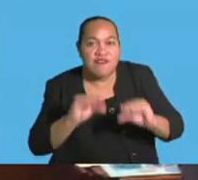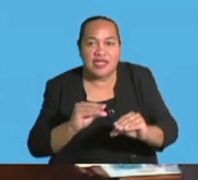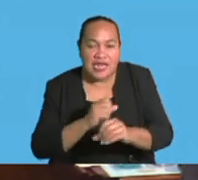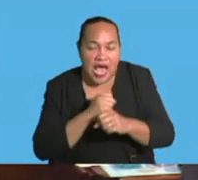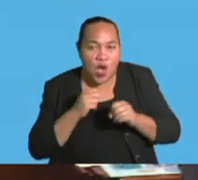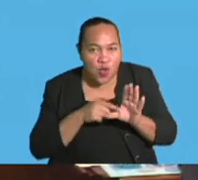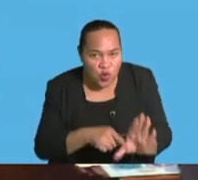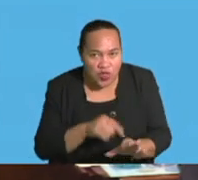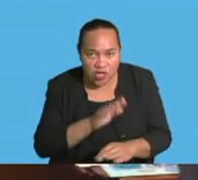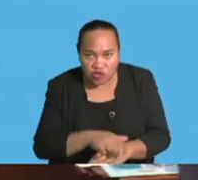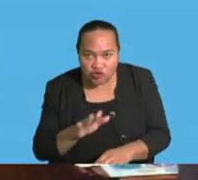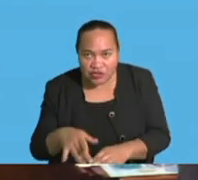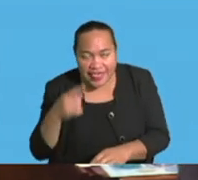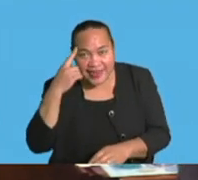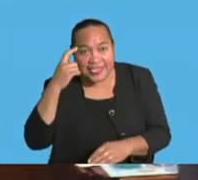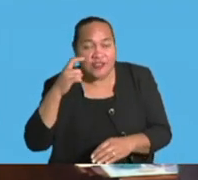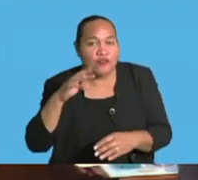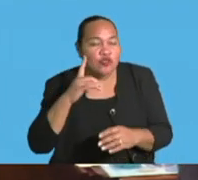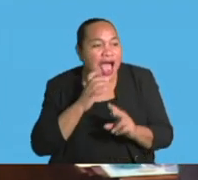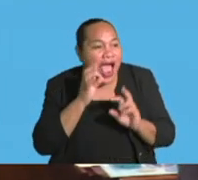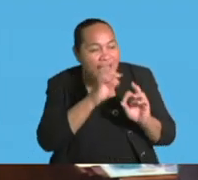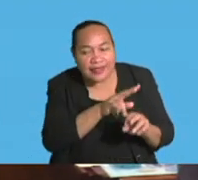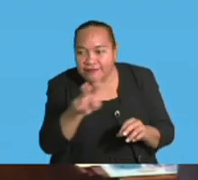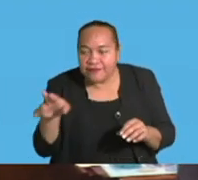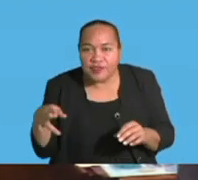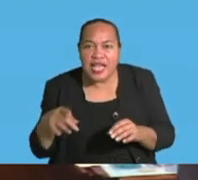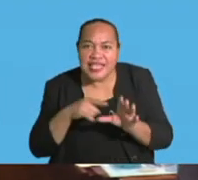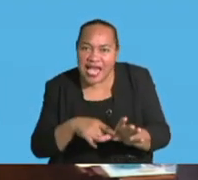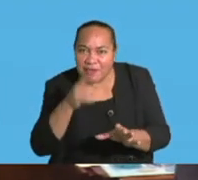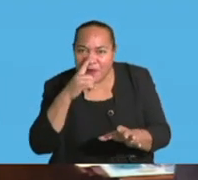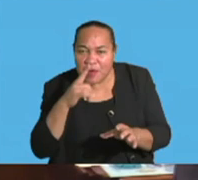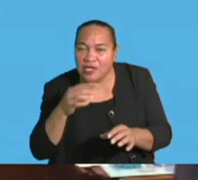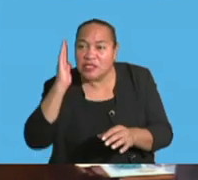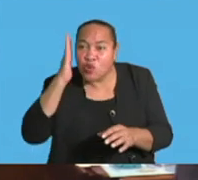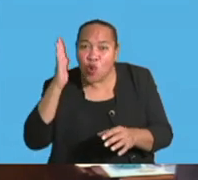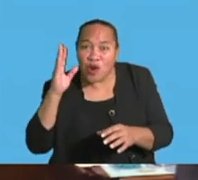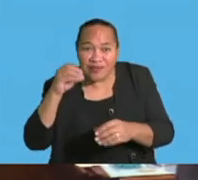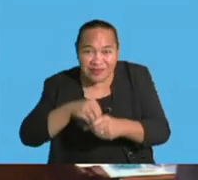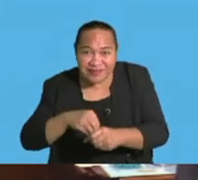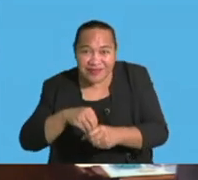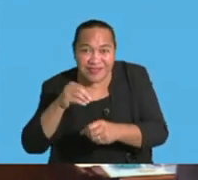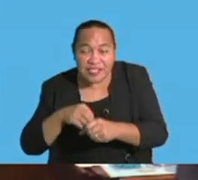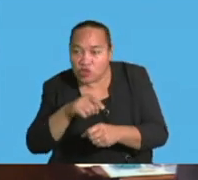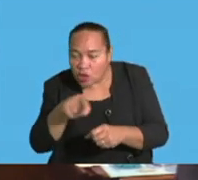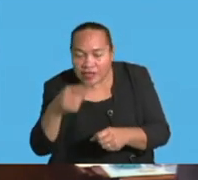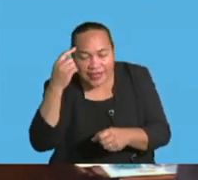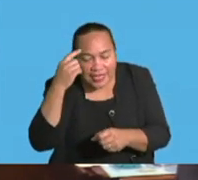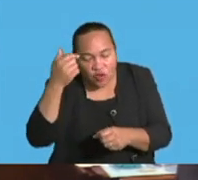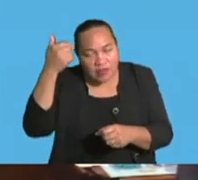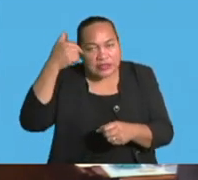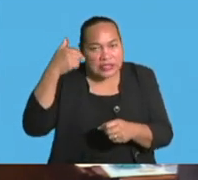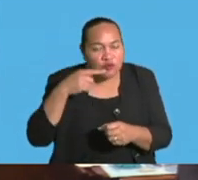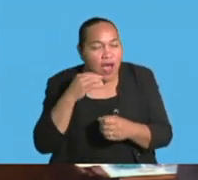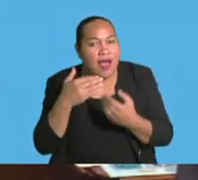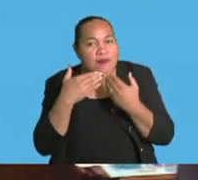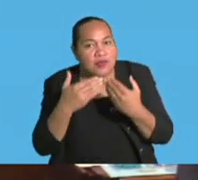The initiative seeks to actively engage young Fijians at the school age level to enable them to have a deeper appreciation of